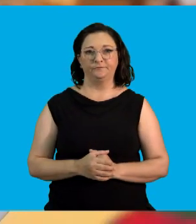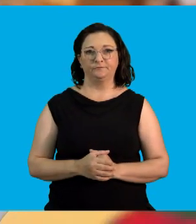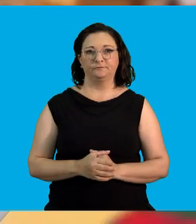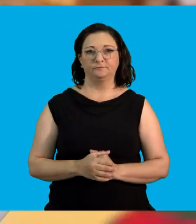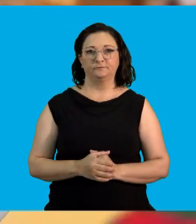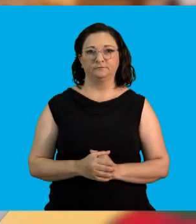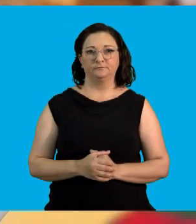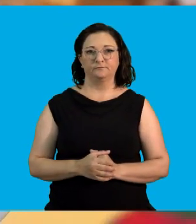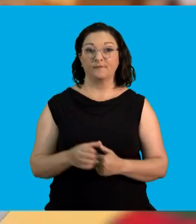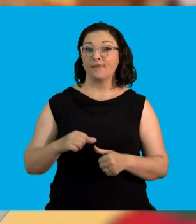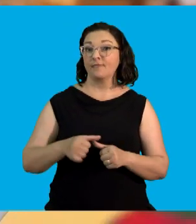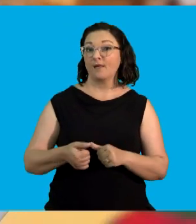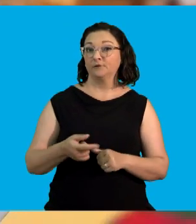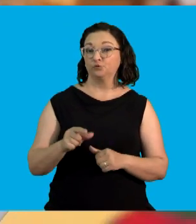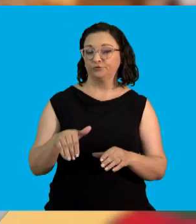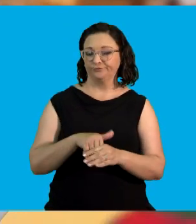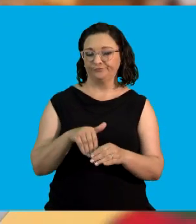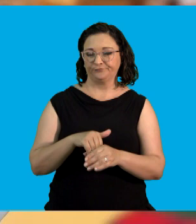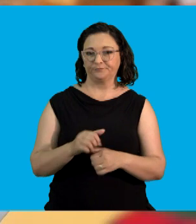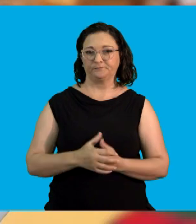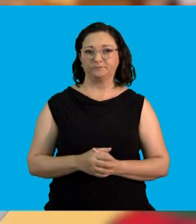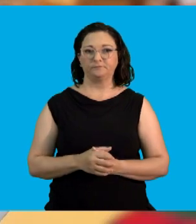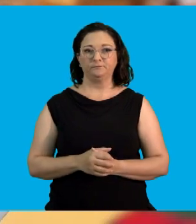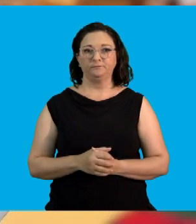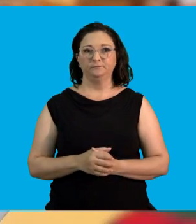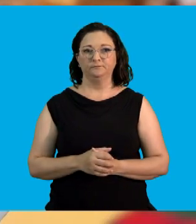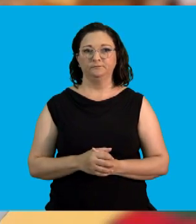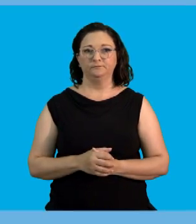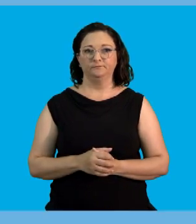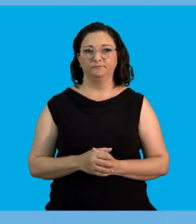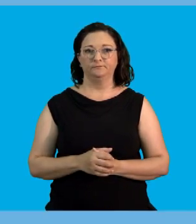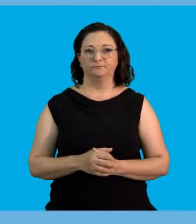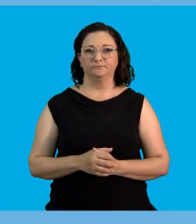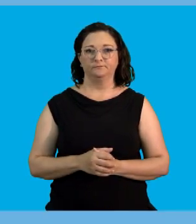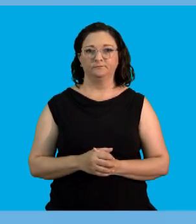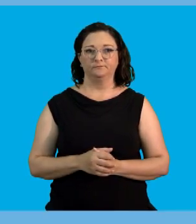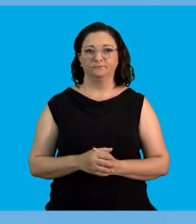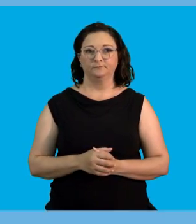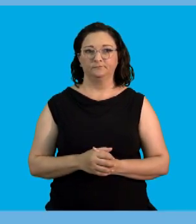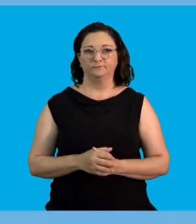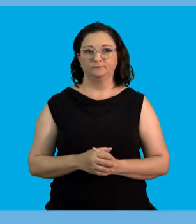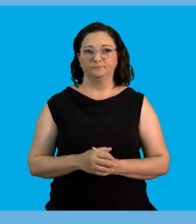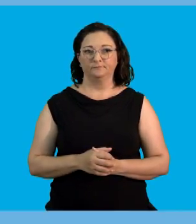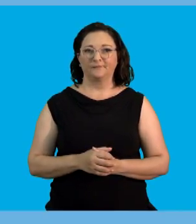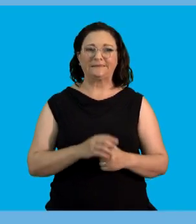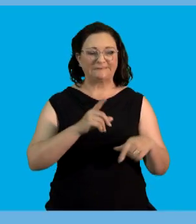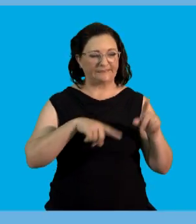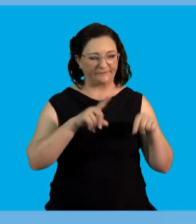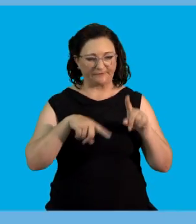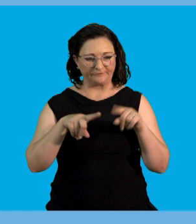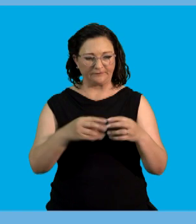now, on to our next concept, whereby now we are looking at the expansion and contraction